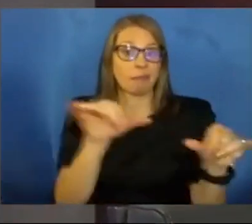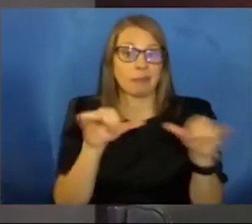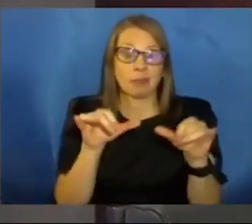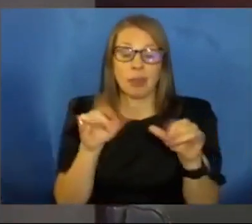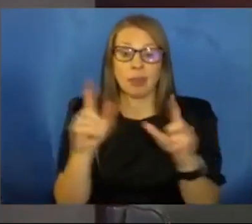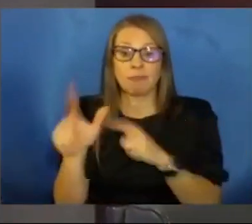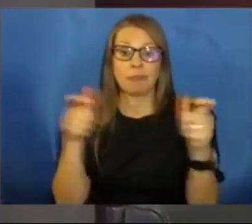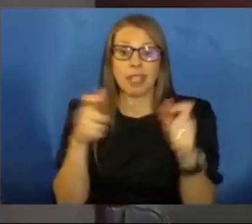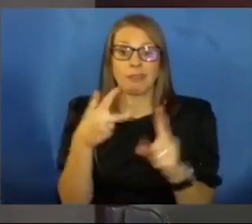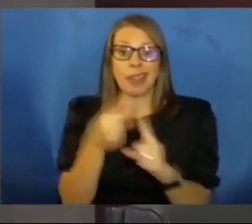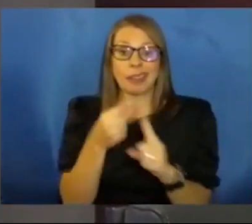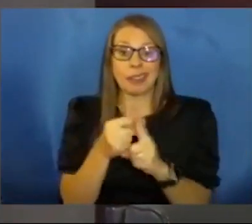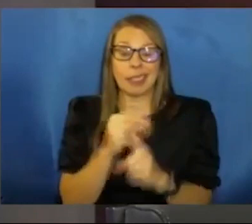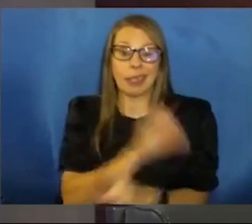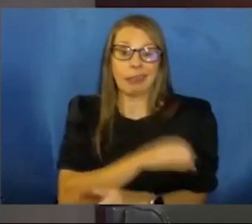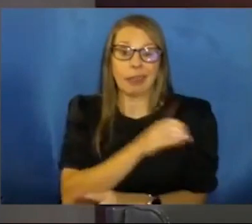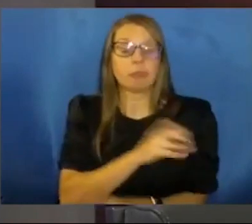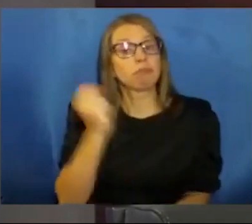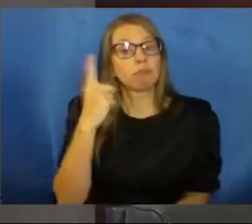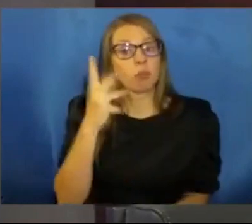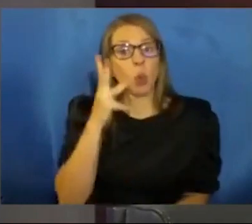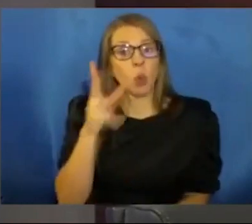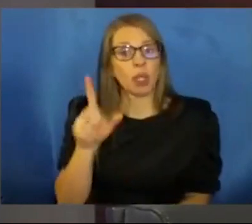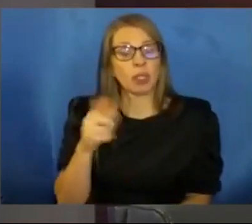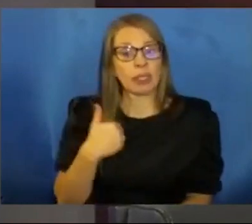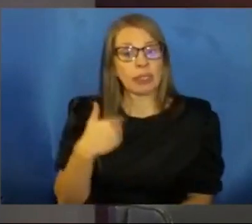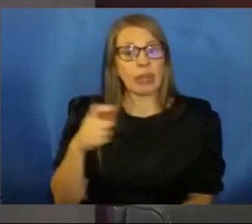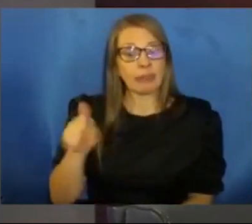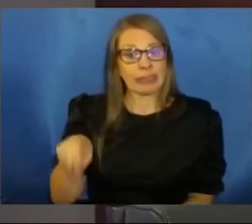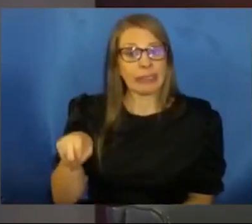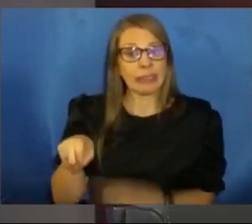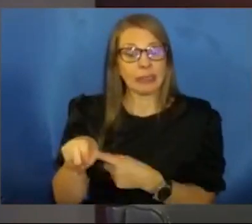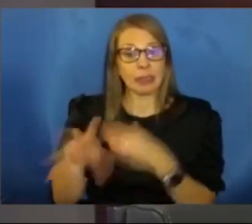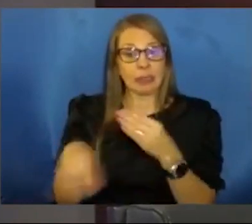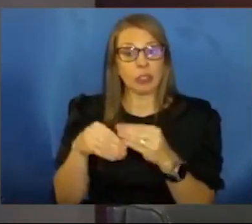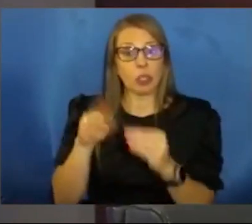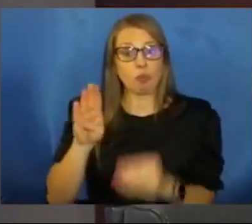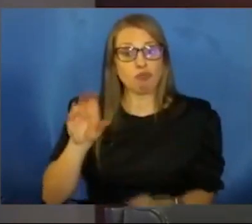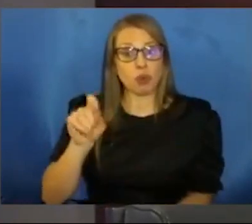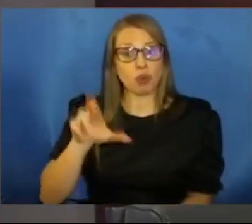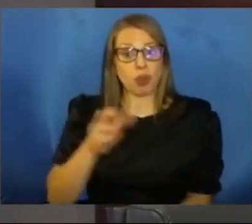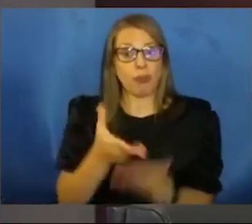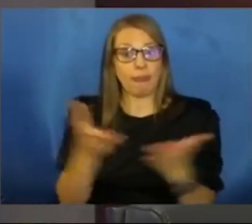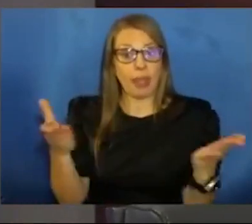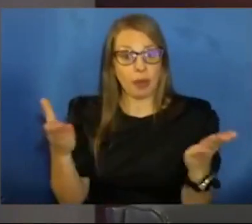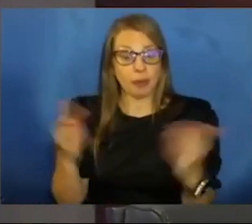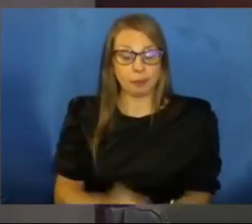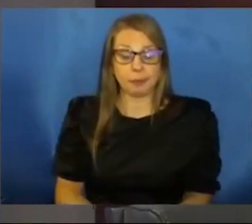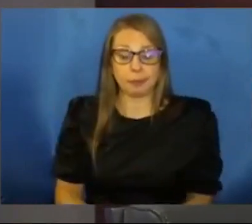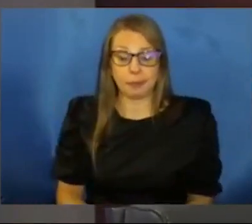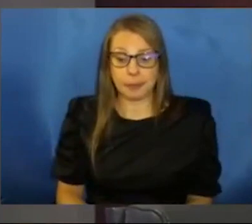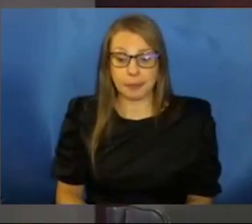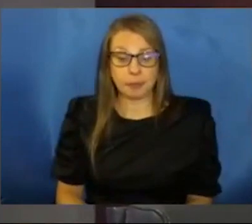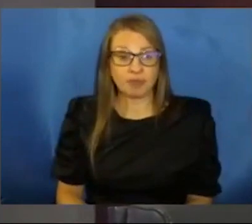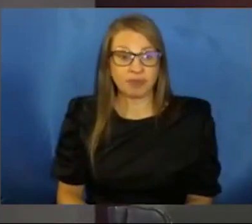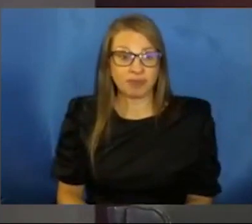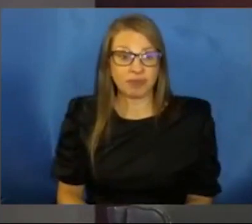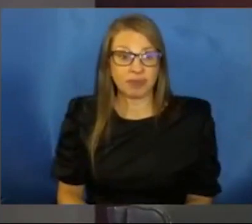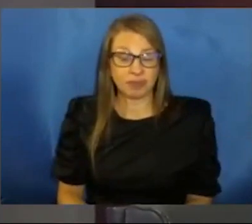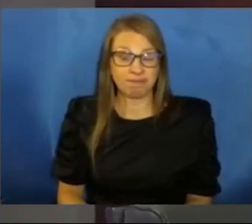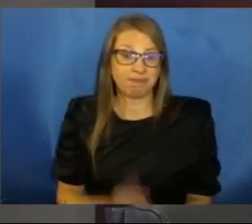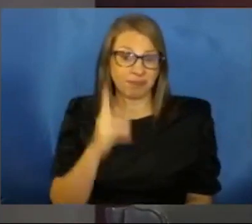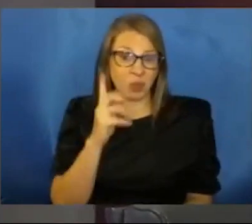campus. Part of the ongoing challenge is staffing for all hospitals to put on those really big